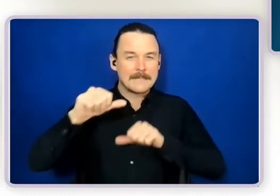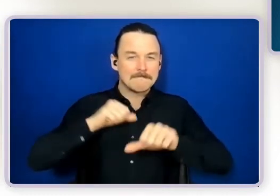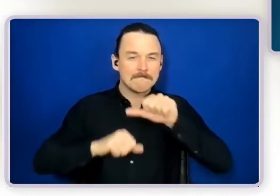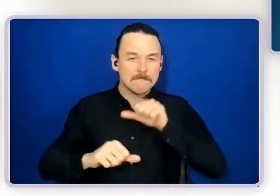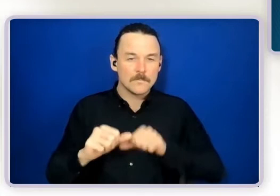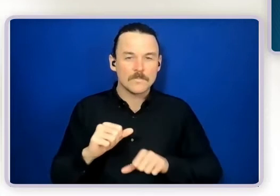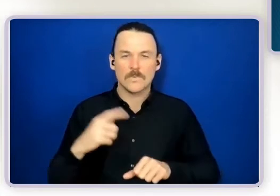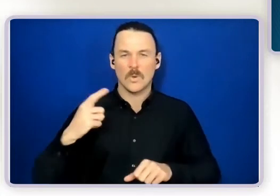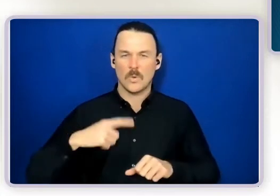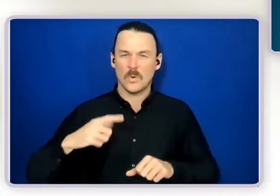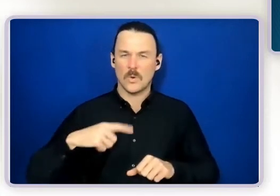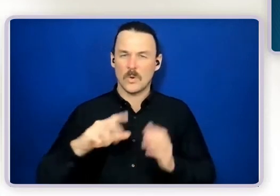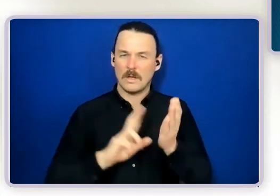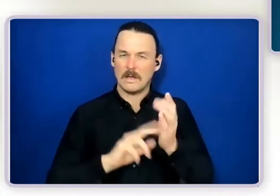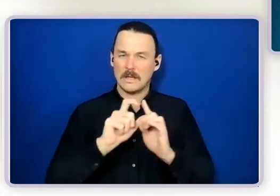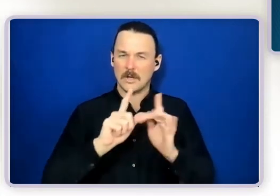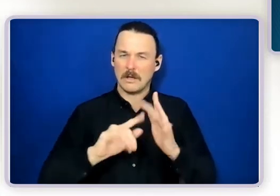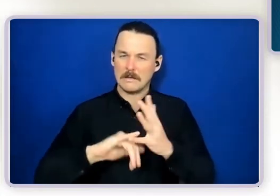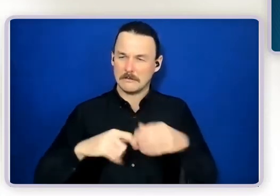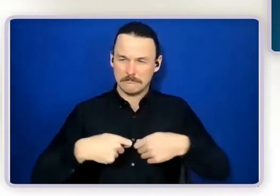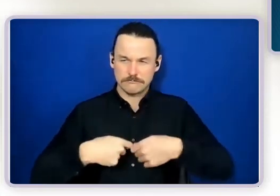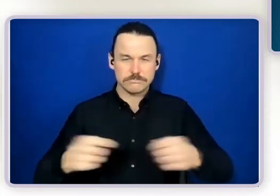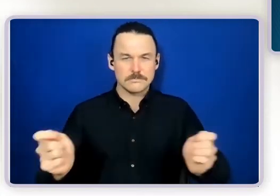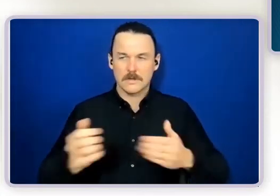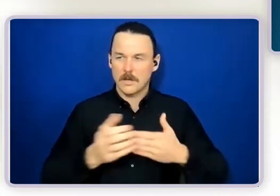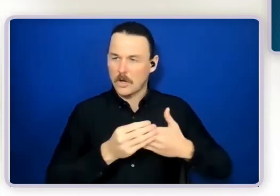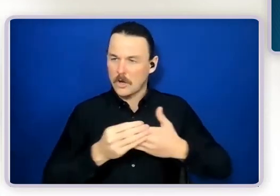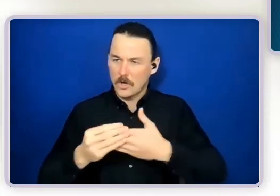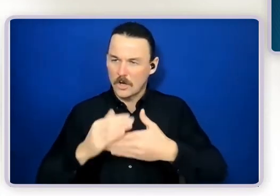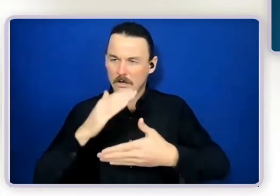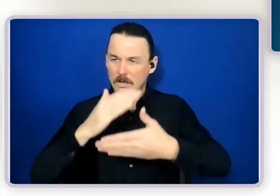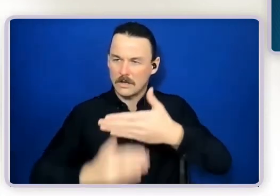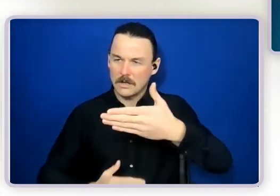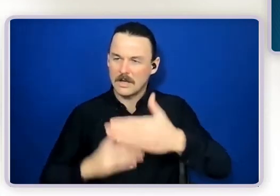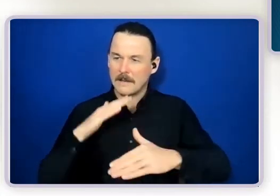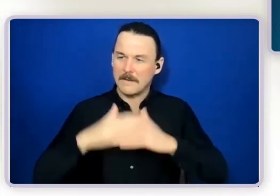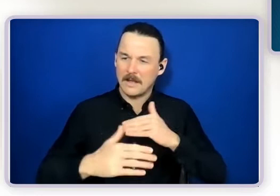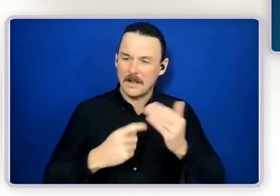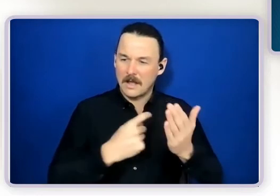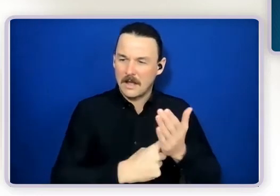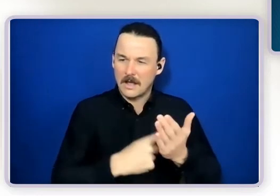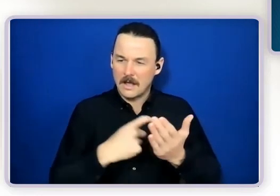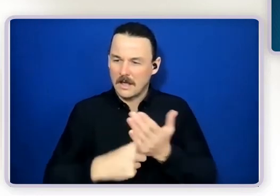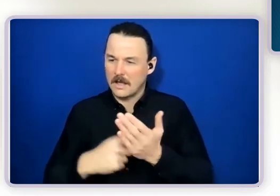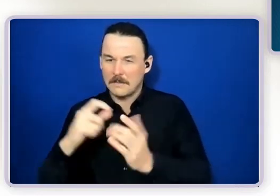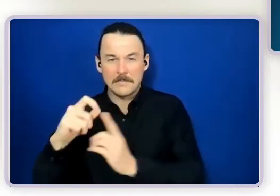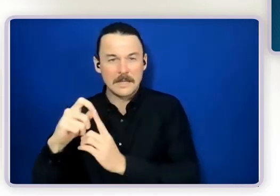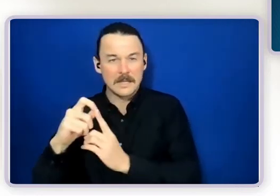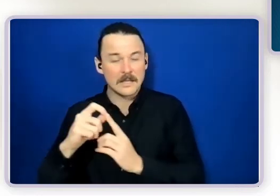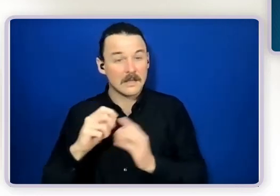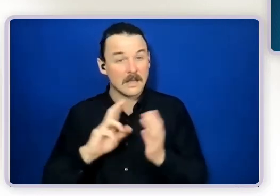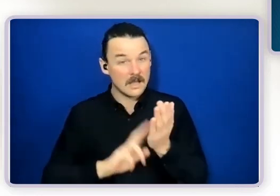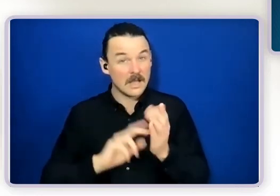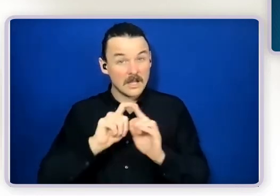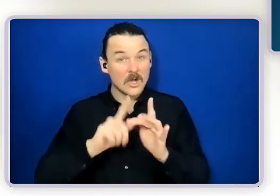practices. Are they experts? I'm sure you can guess the answer to that due to some of